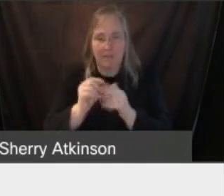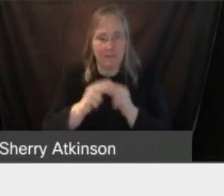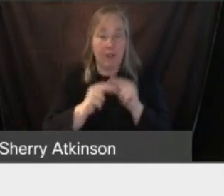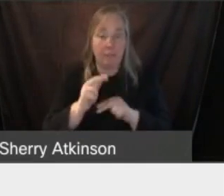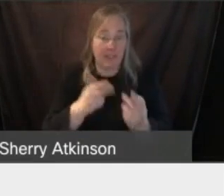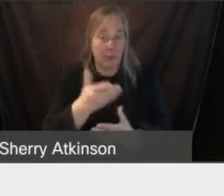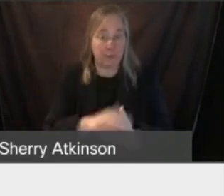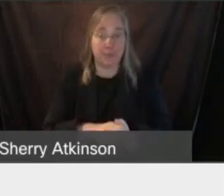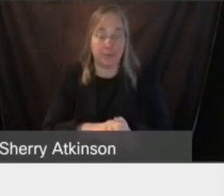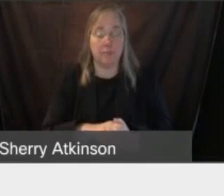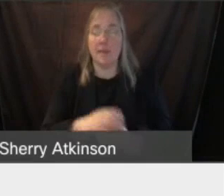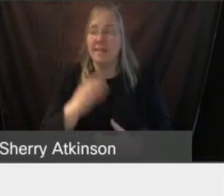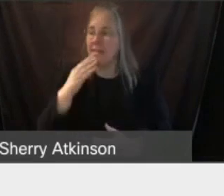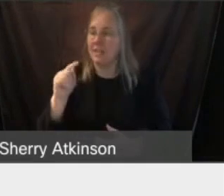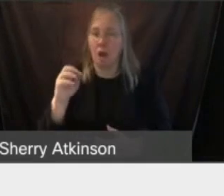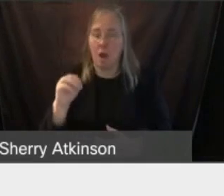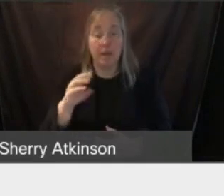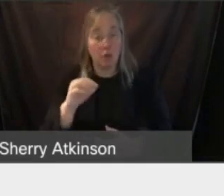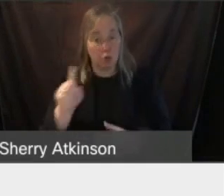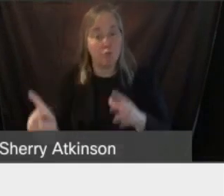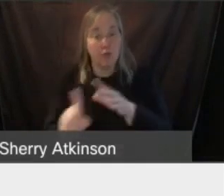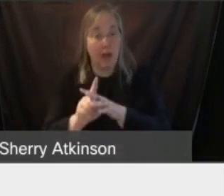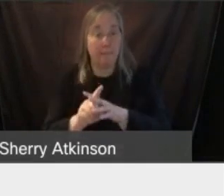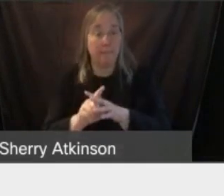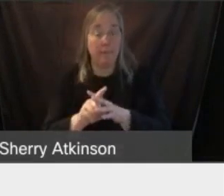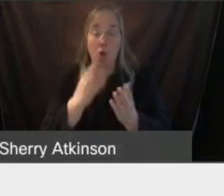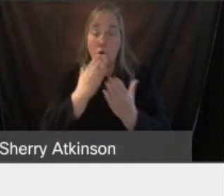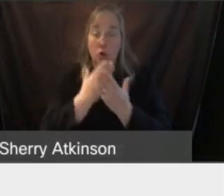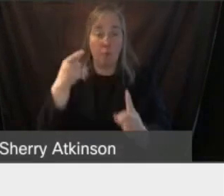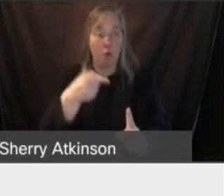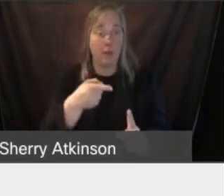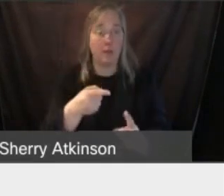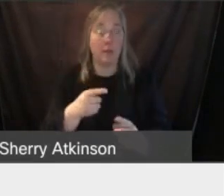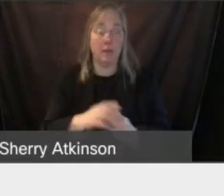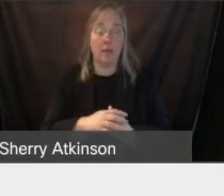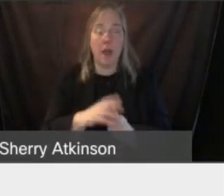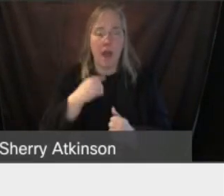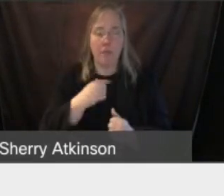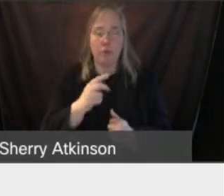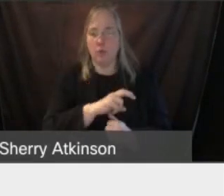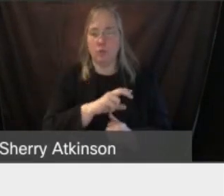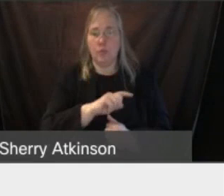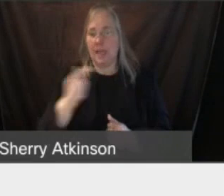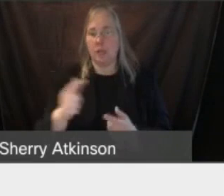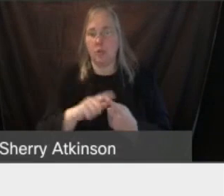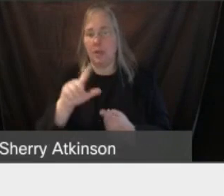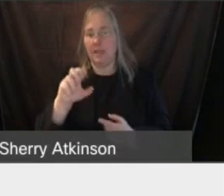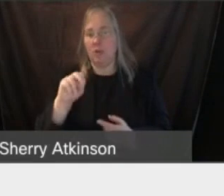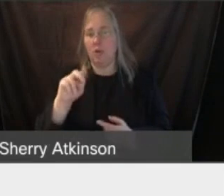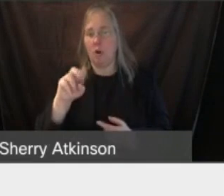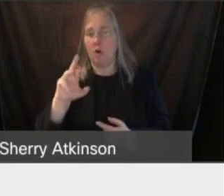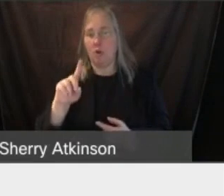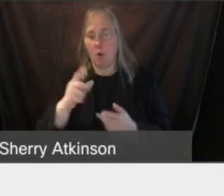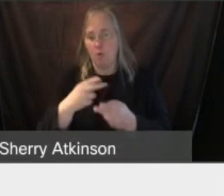Tom. And you bring up a good point. I'm going to just kick it over to Leonardo quickly before we get